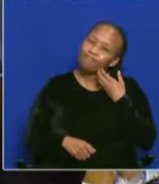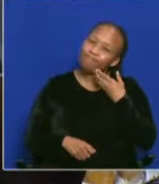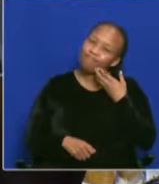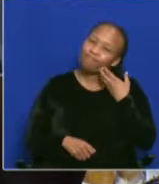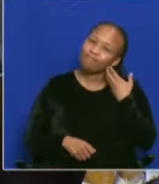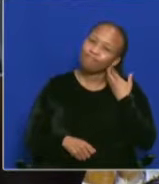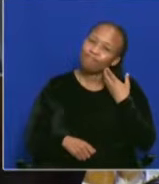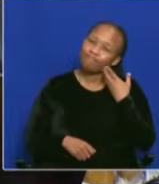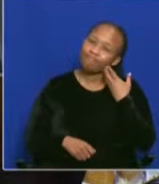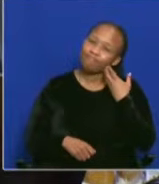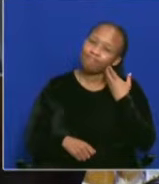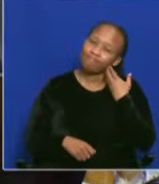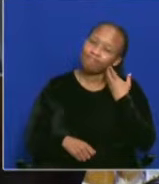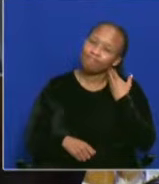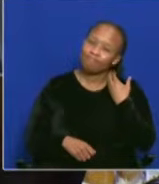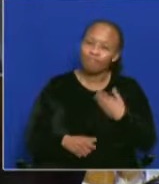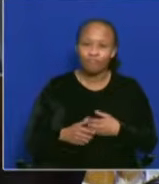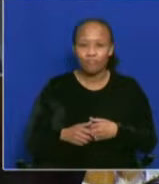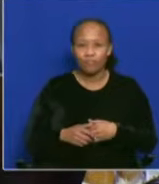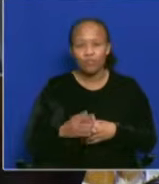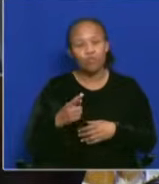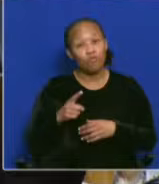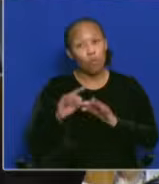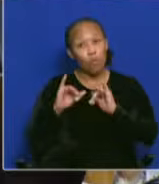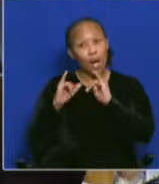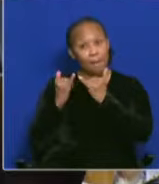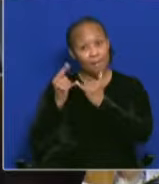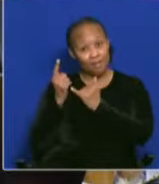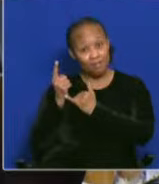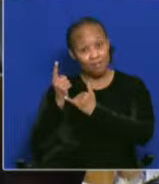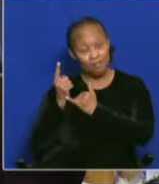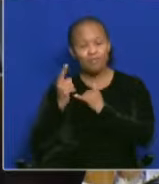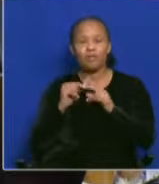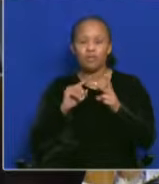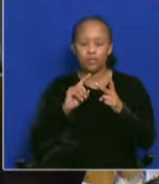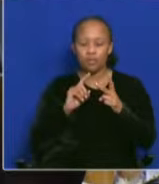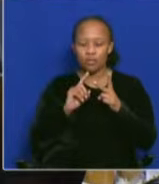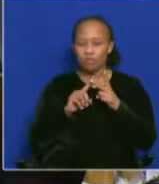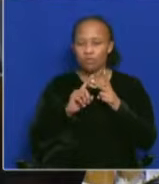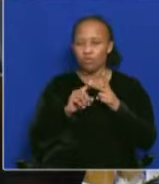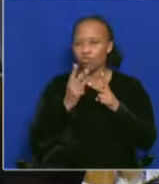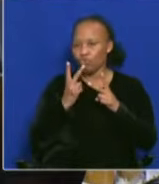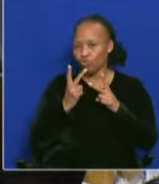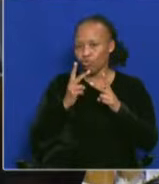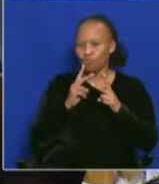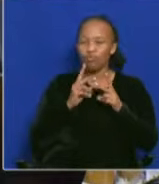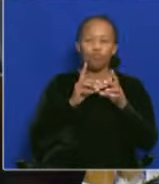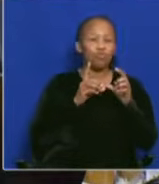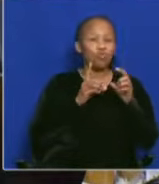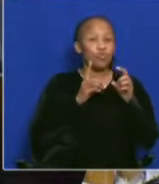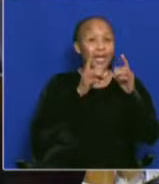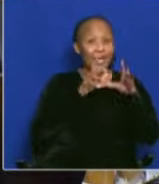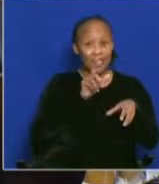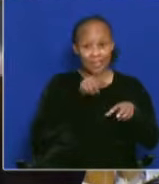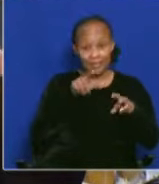Of Carney Links and 2 of the directors and a SARS representative.